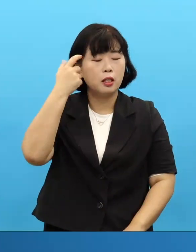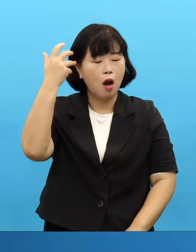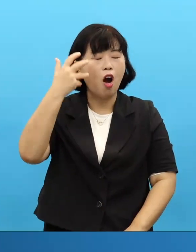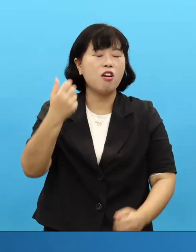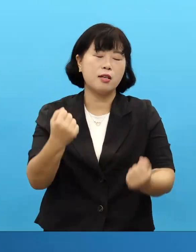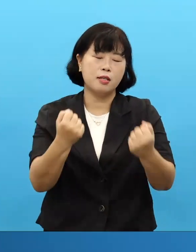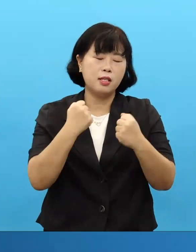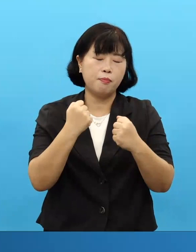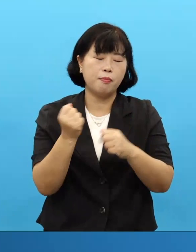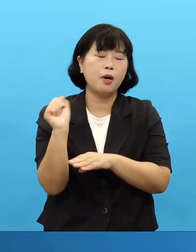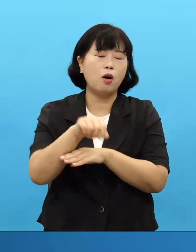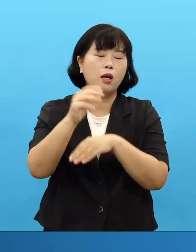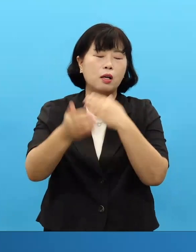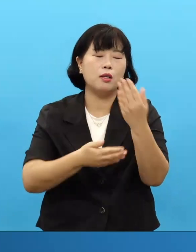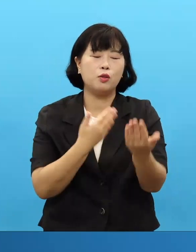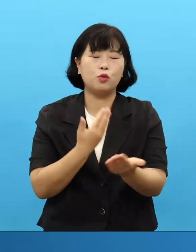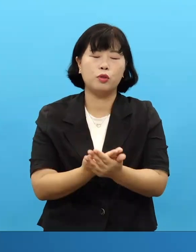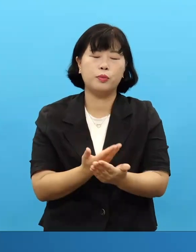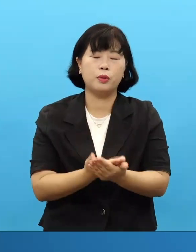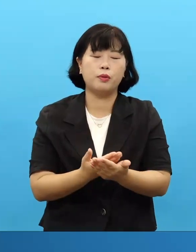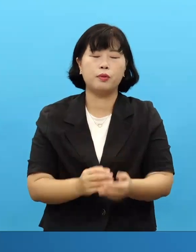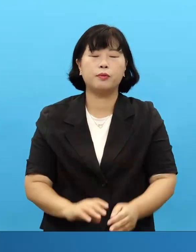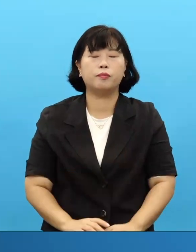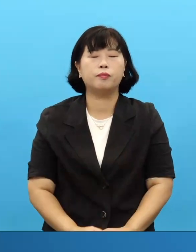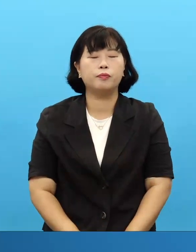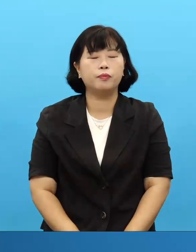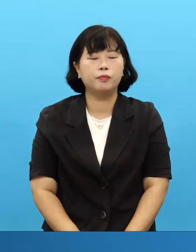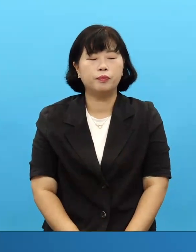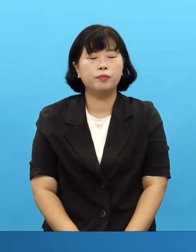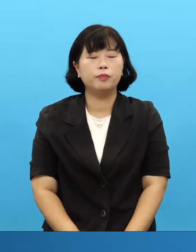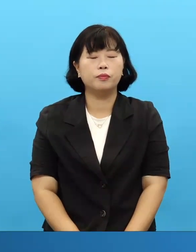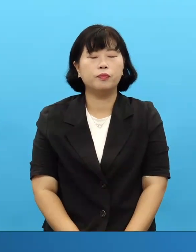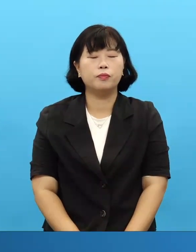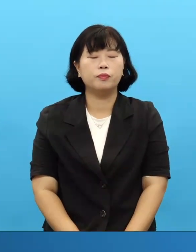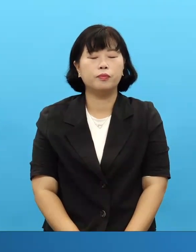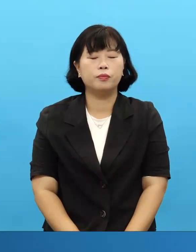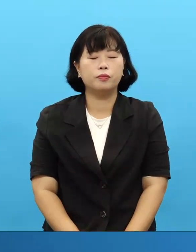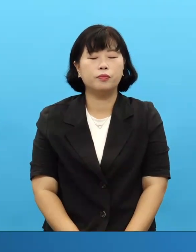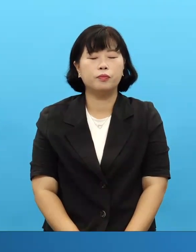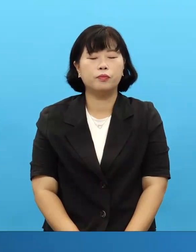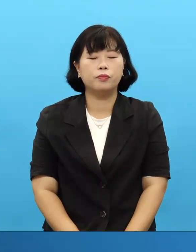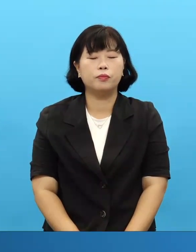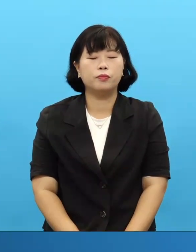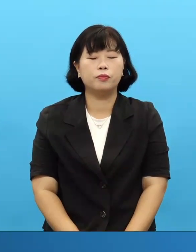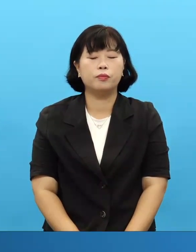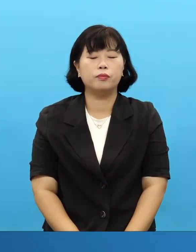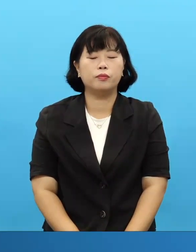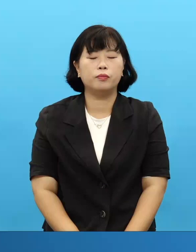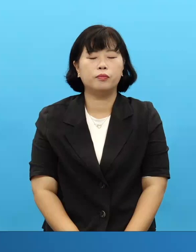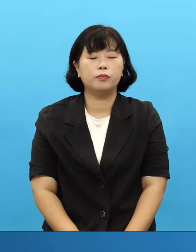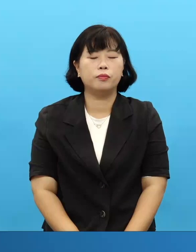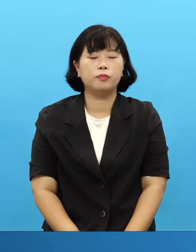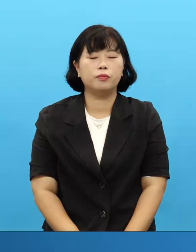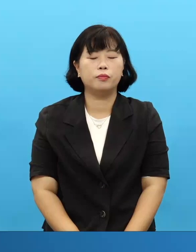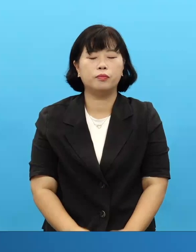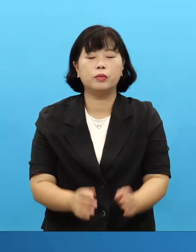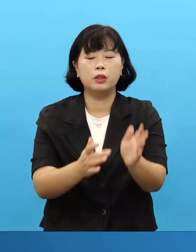also grant to our remnants the spiritual power to be able to harness and to be equipped with the limitless potential you have